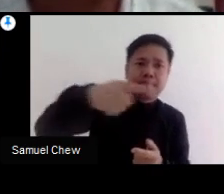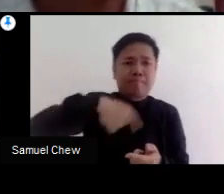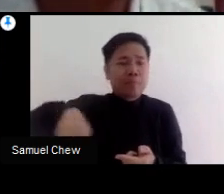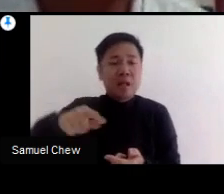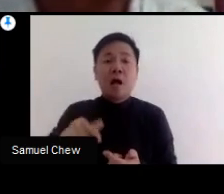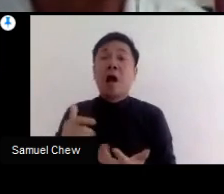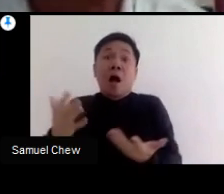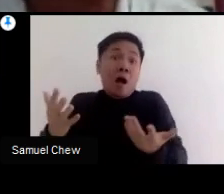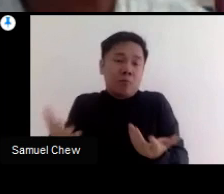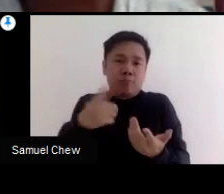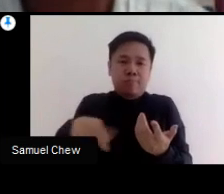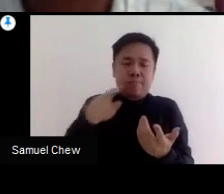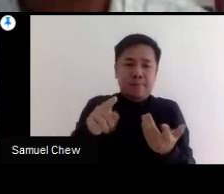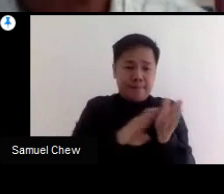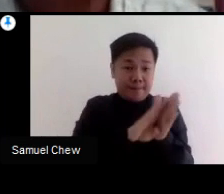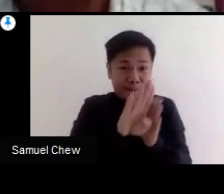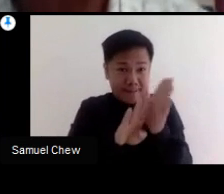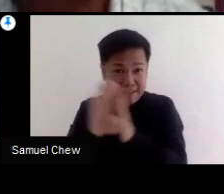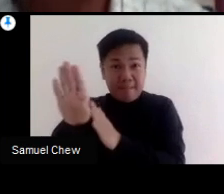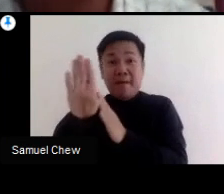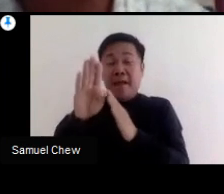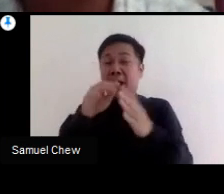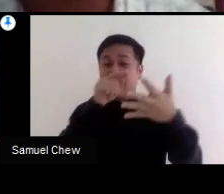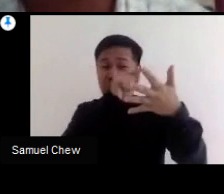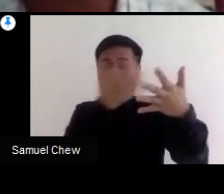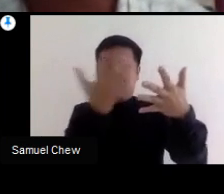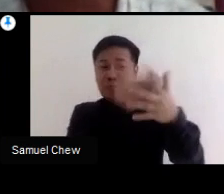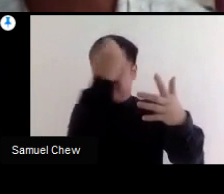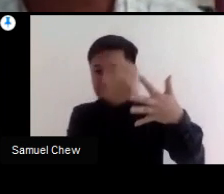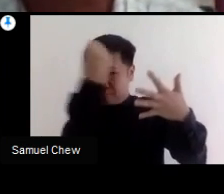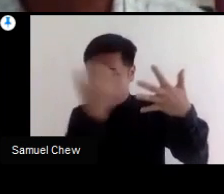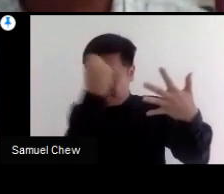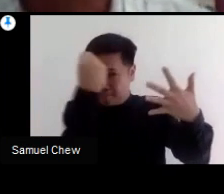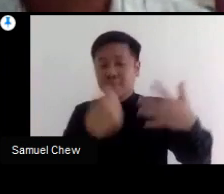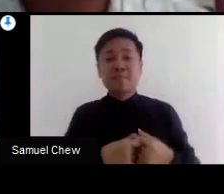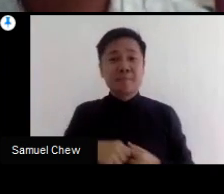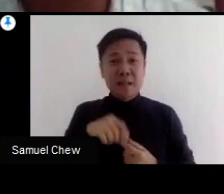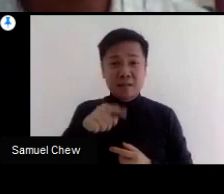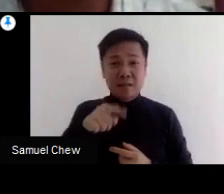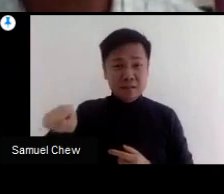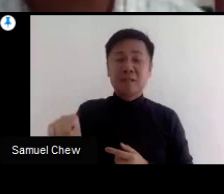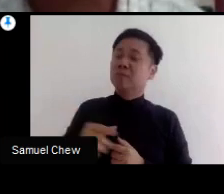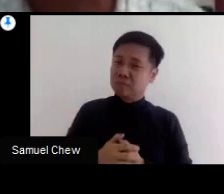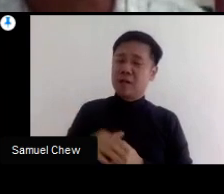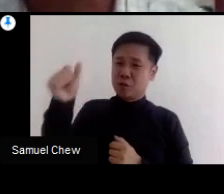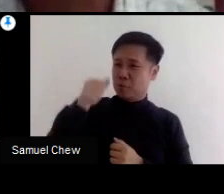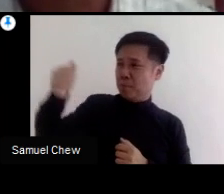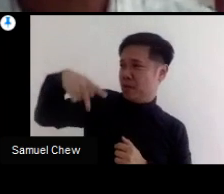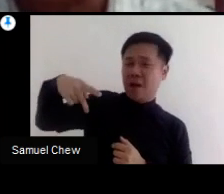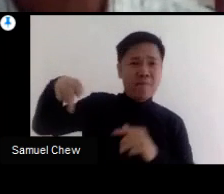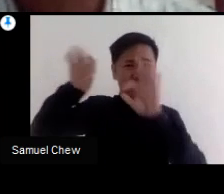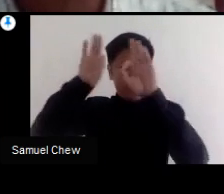of development, implementation, and performance. The draft Asia Pacific Indicator Framework for monitoring progress towards the implementation of the